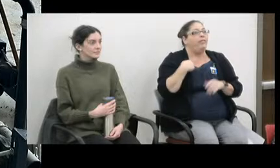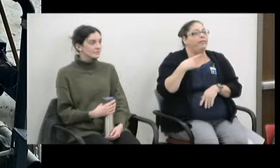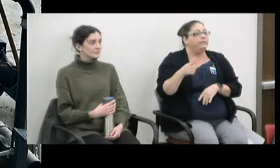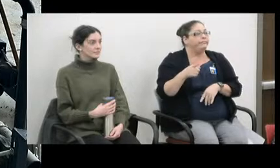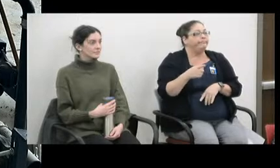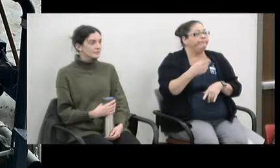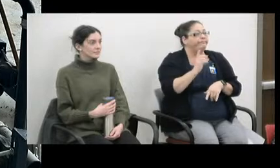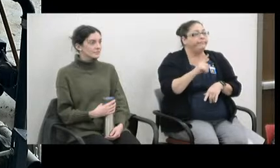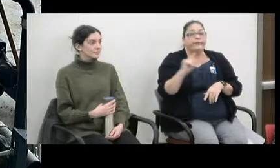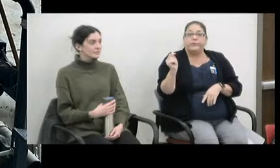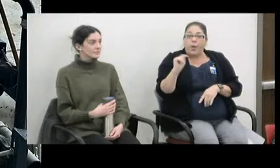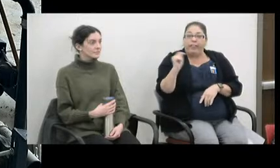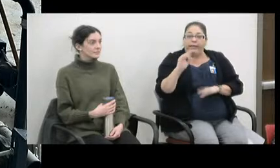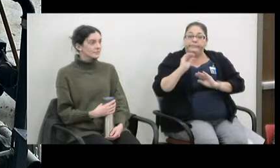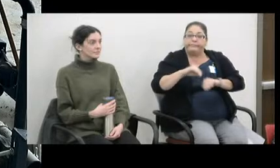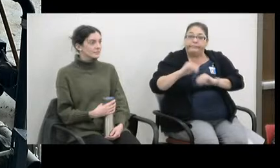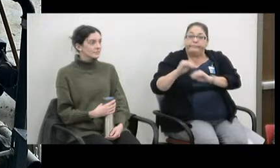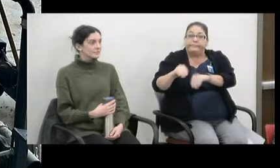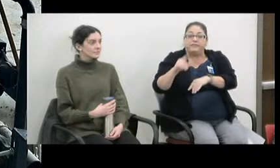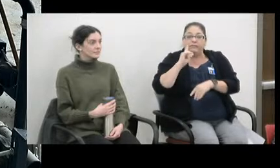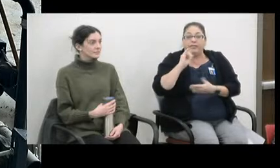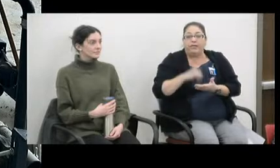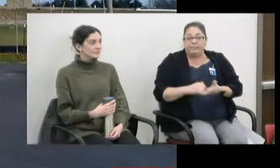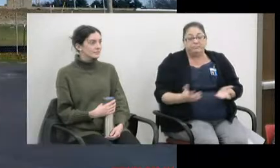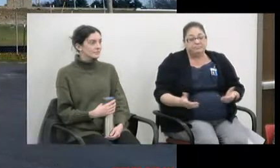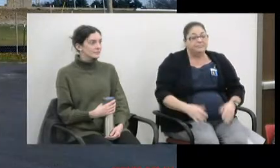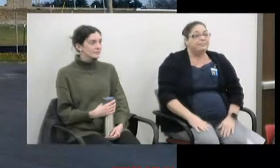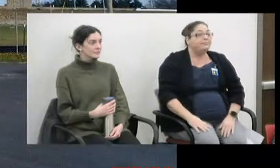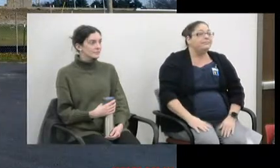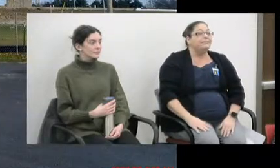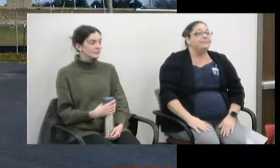the toilets that are going in.